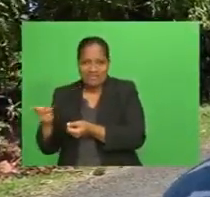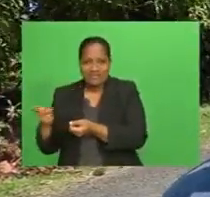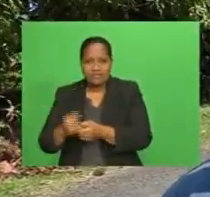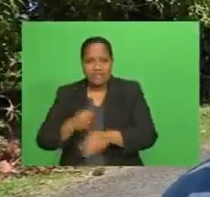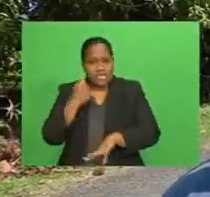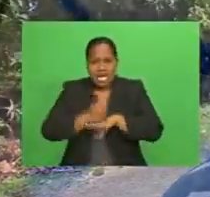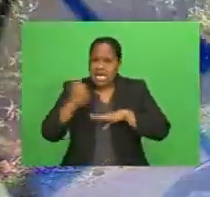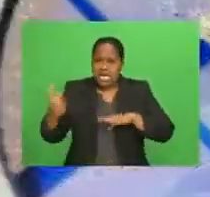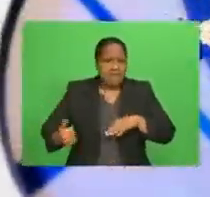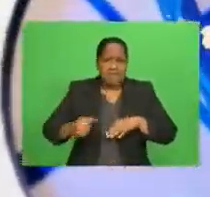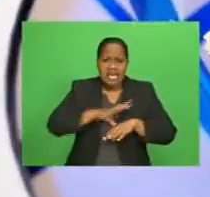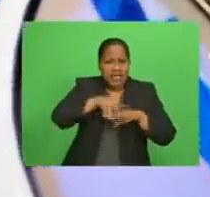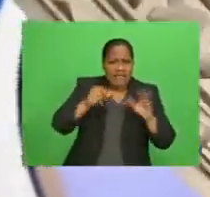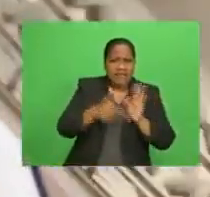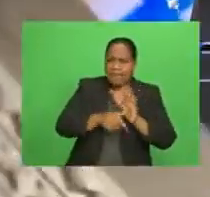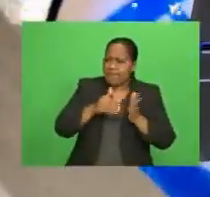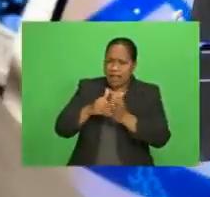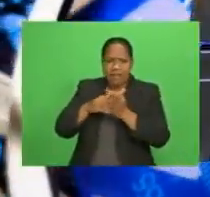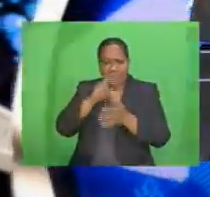help.